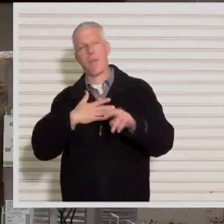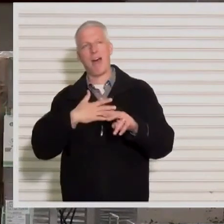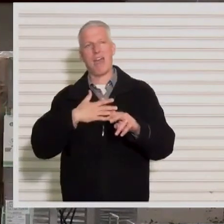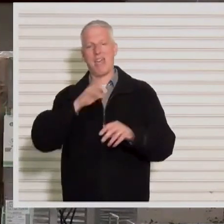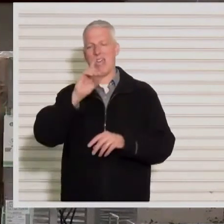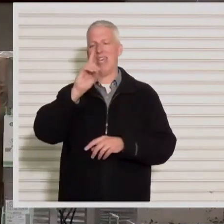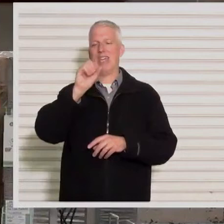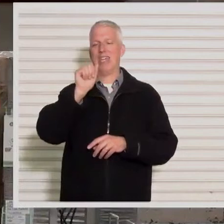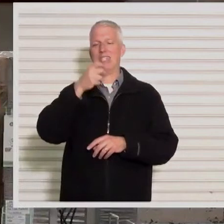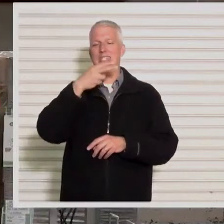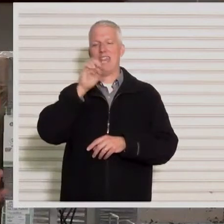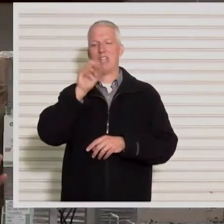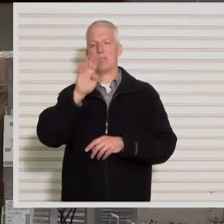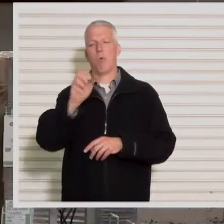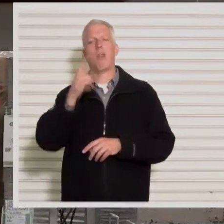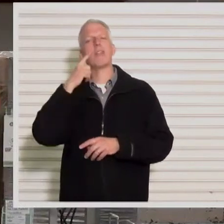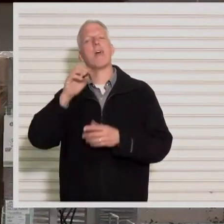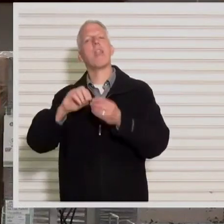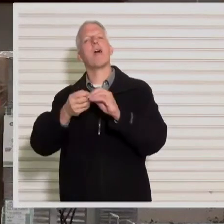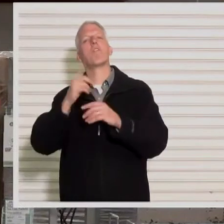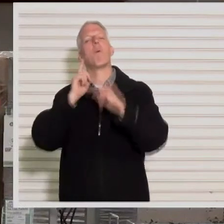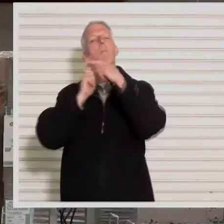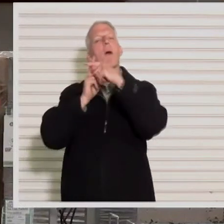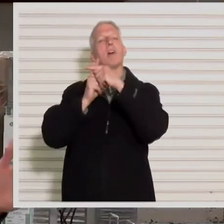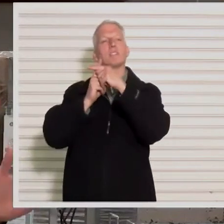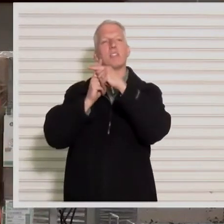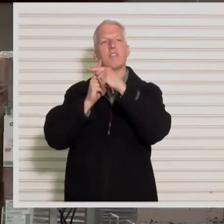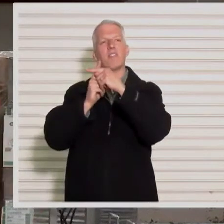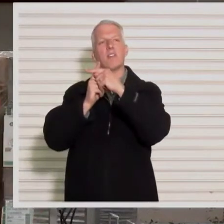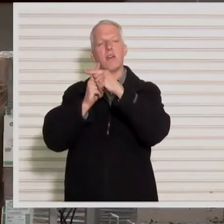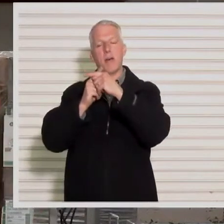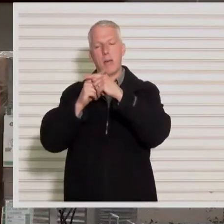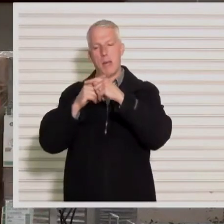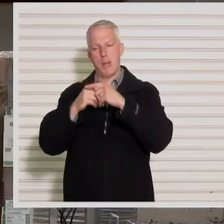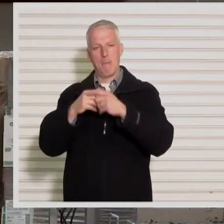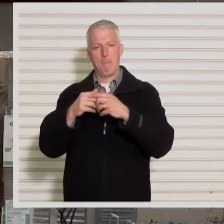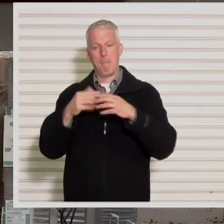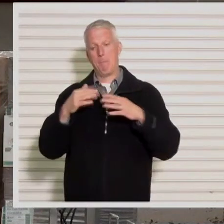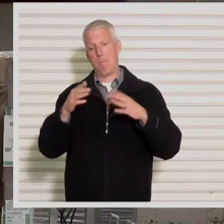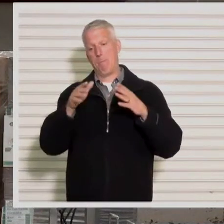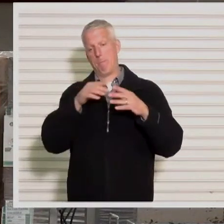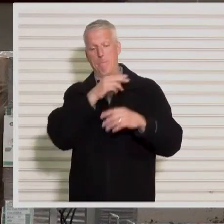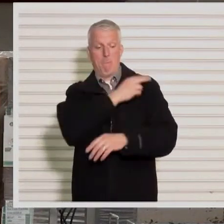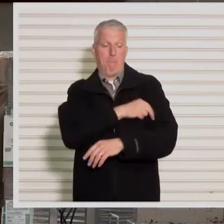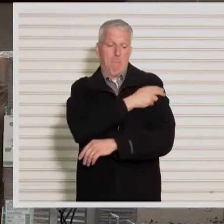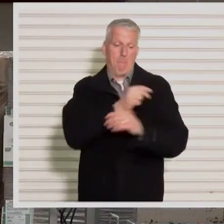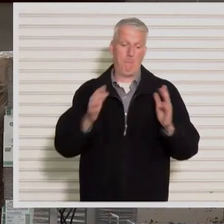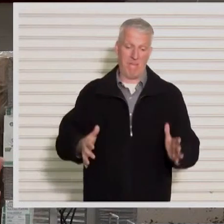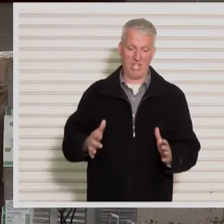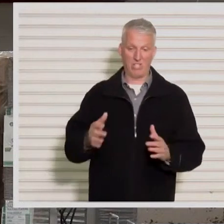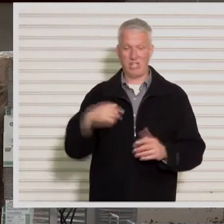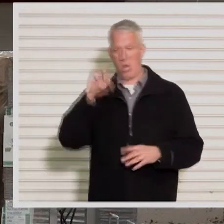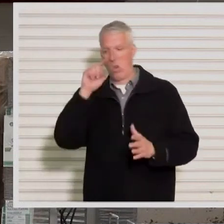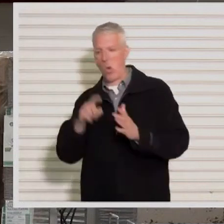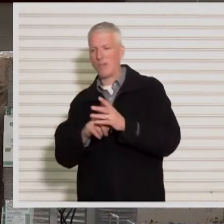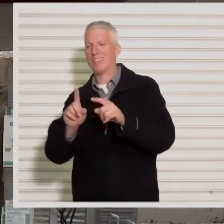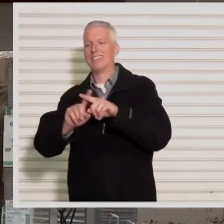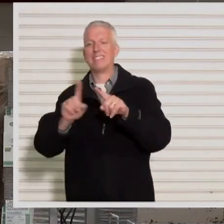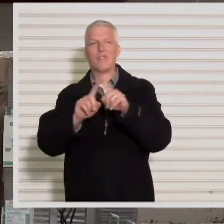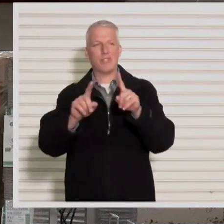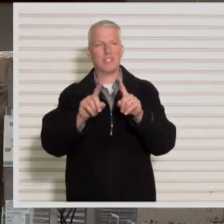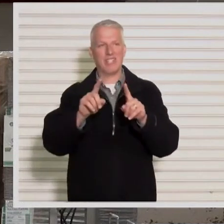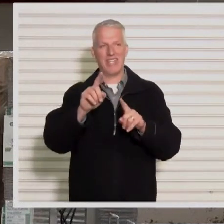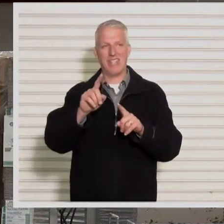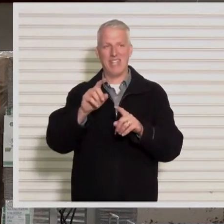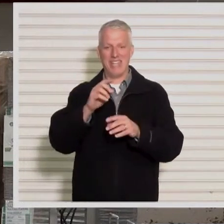dashboard is the number of positive patients across the spectrum, and notably in institutions like San Quentin,